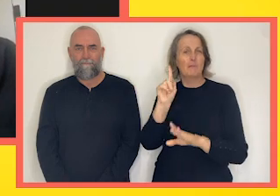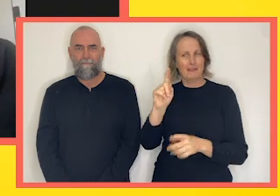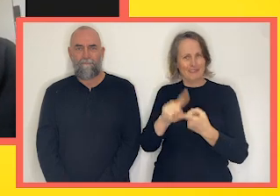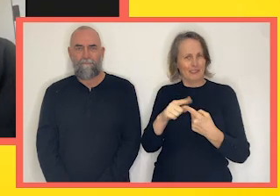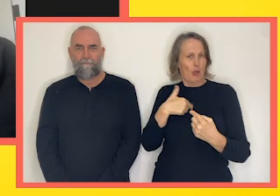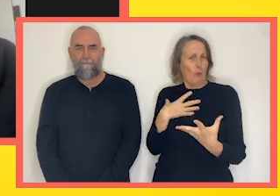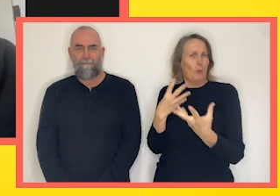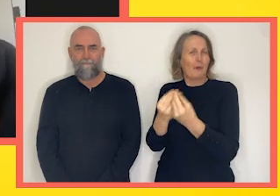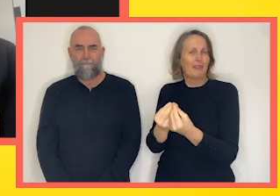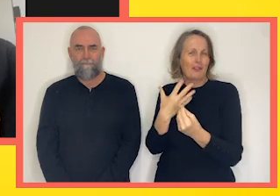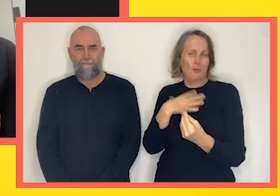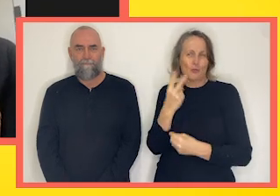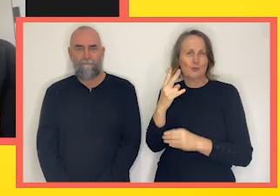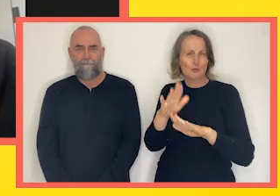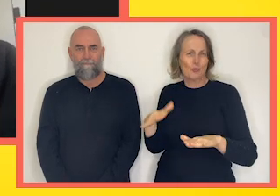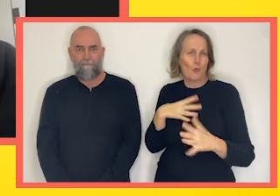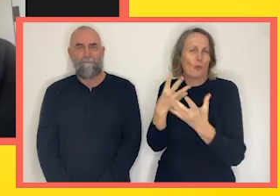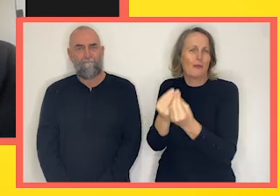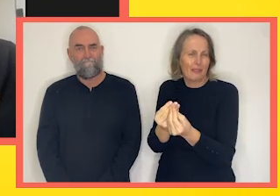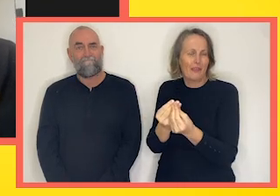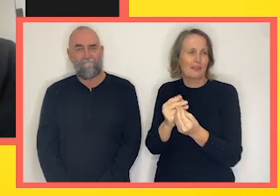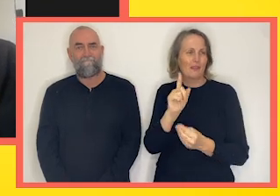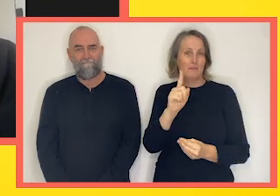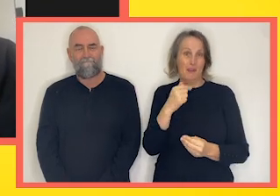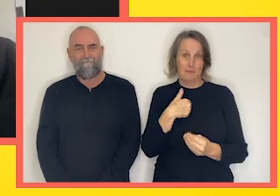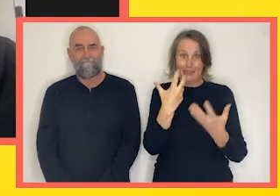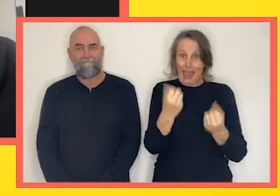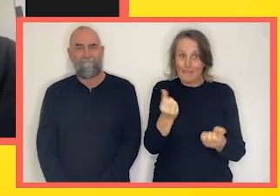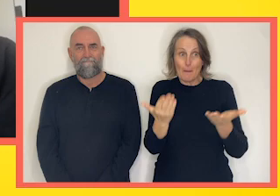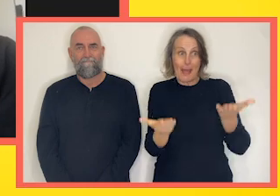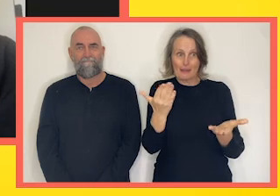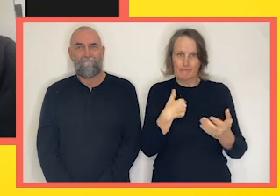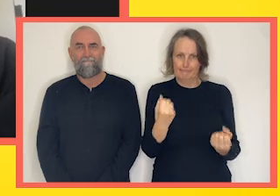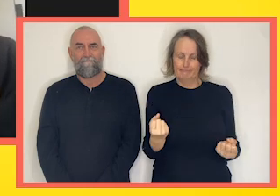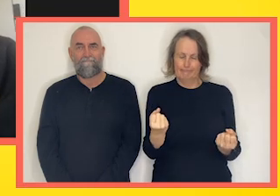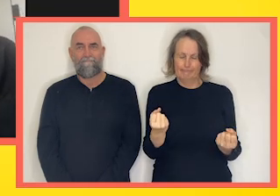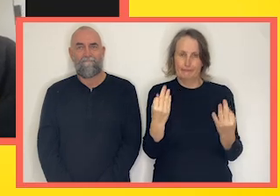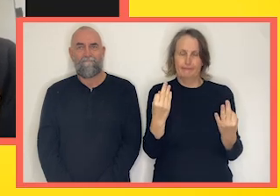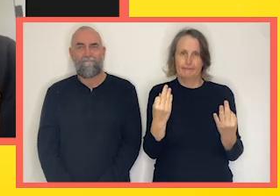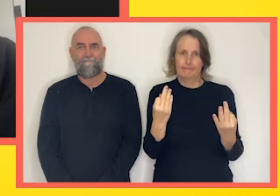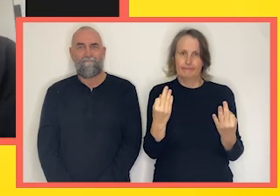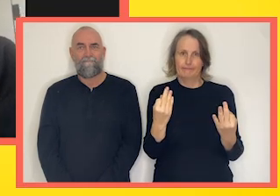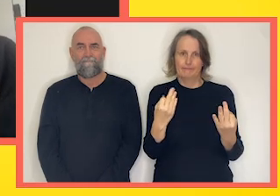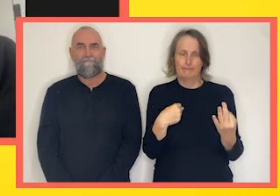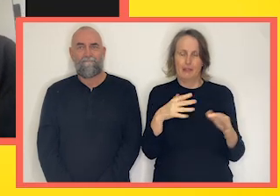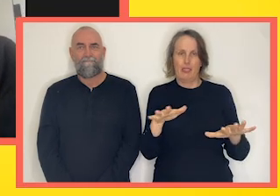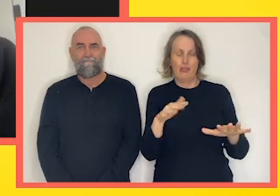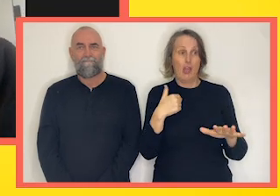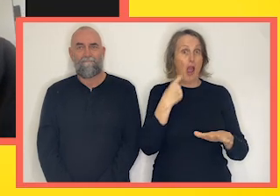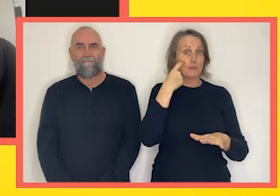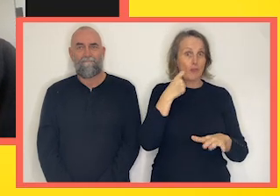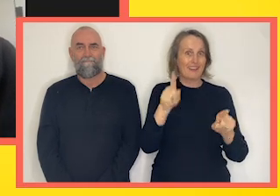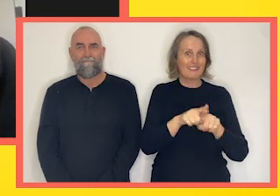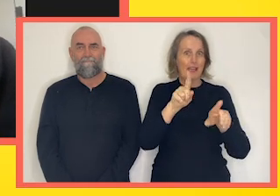I want to spend as much time with them as well. But I don't have balance, to be honest. I'm trying to start up Northern